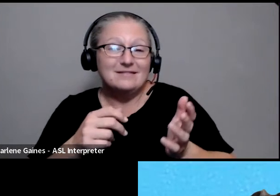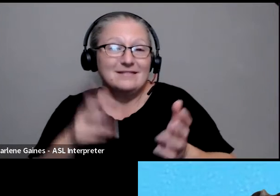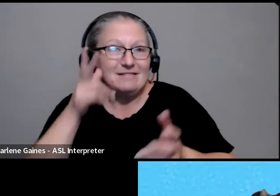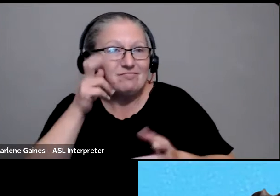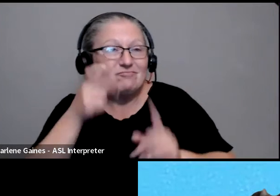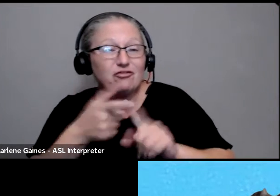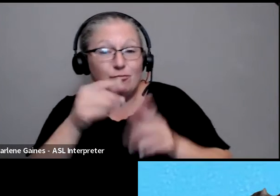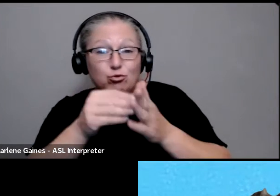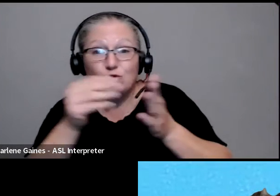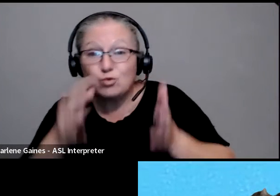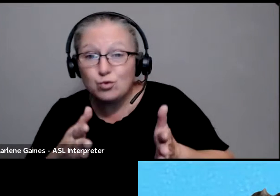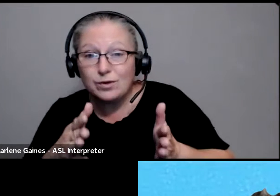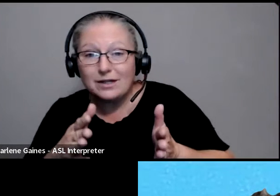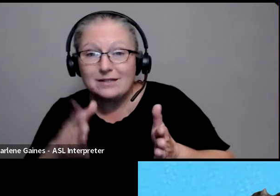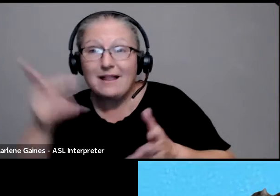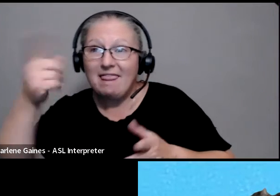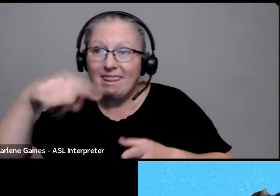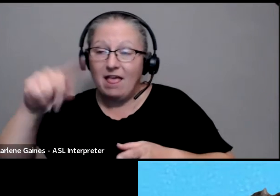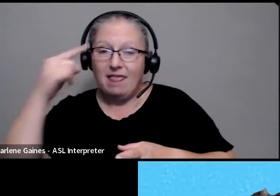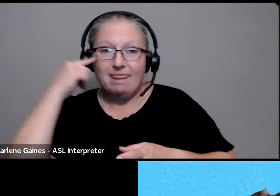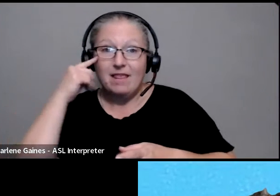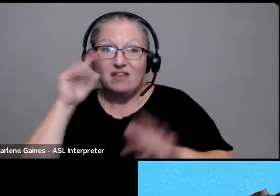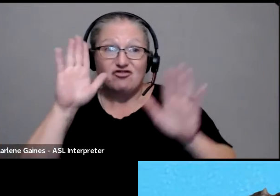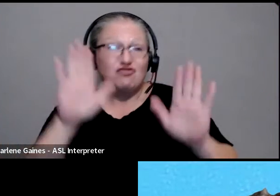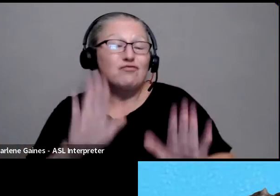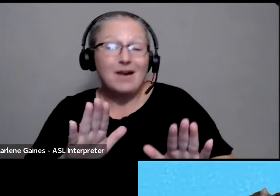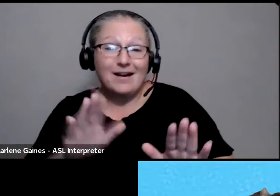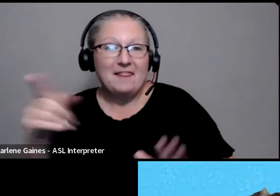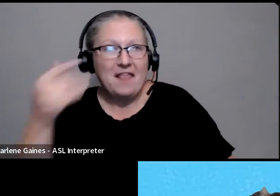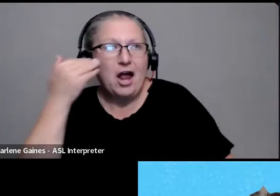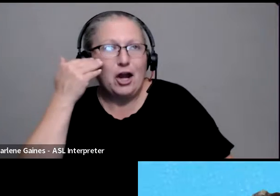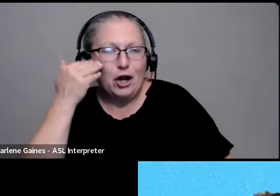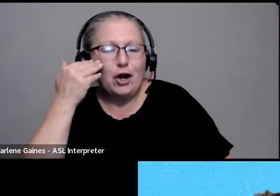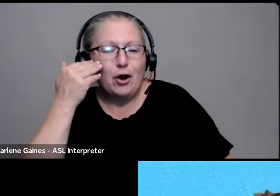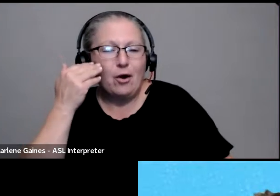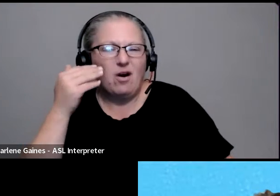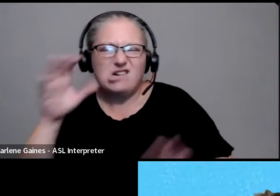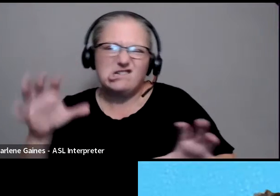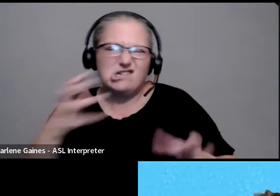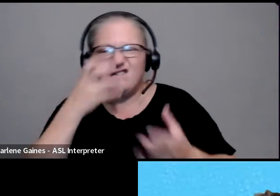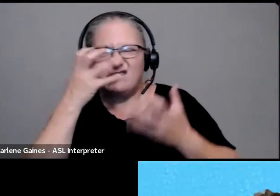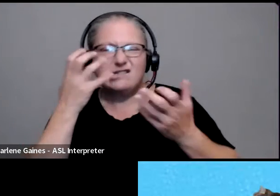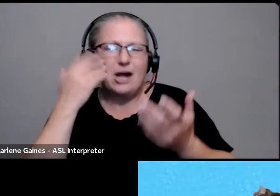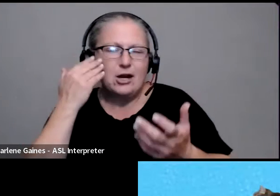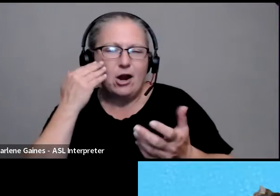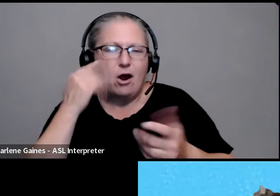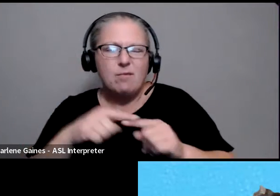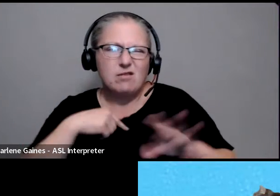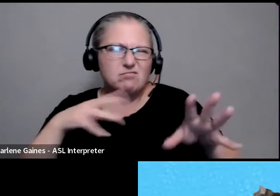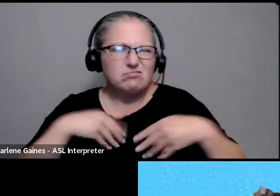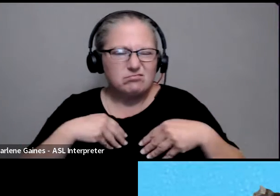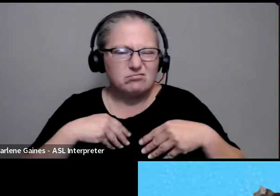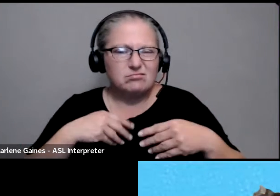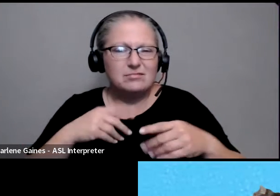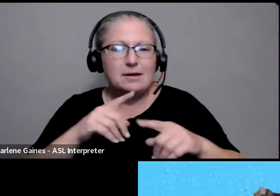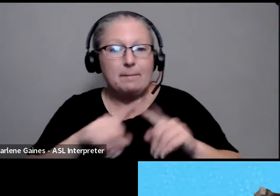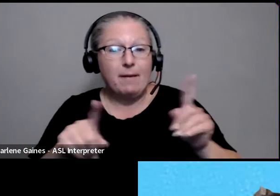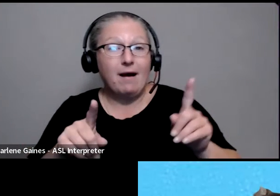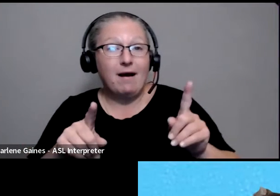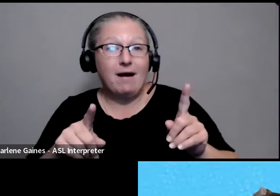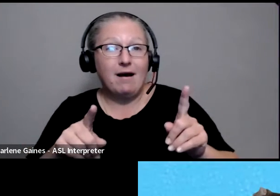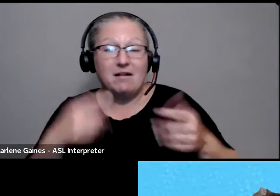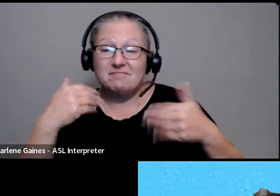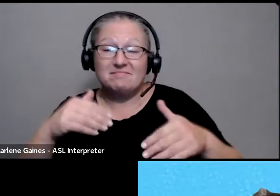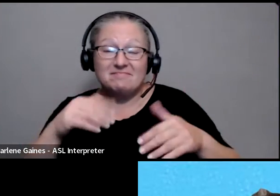students that they thought it was a great thing, even though they knew they were like, I hated it, but I did it. And, it was really